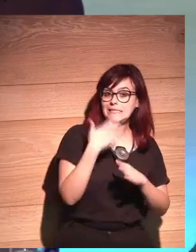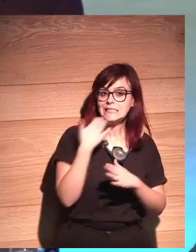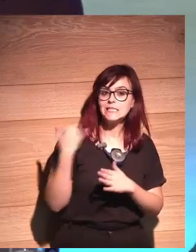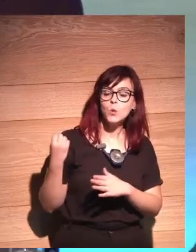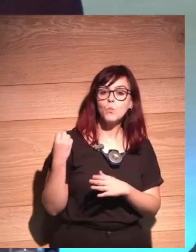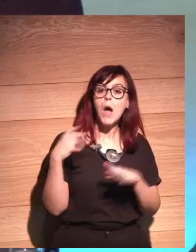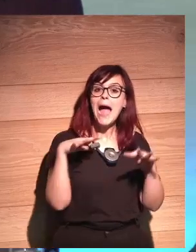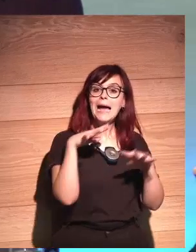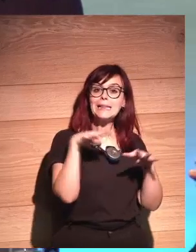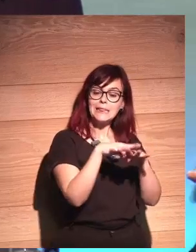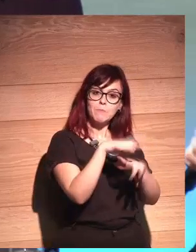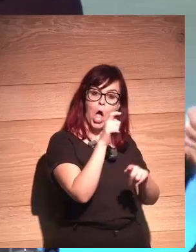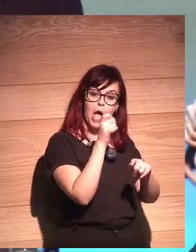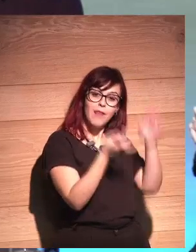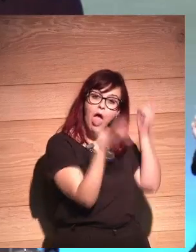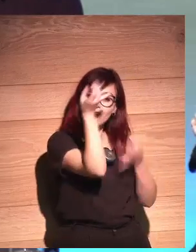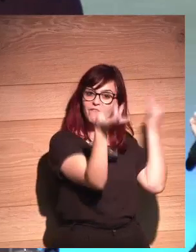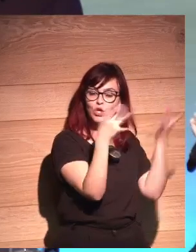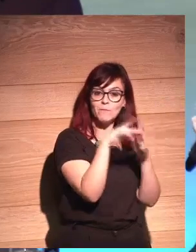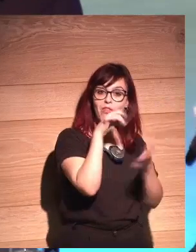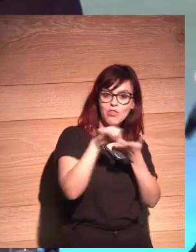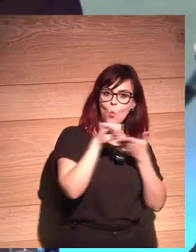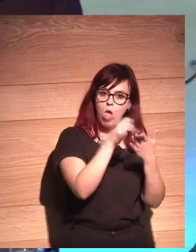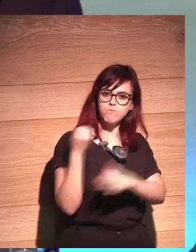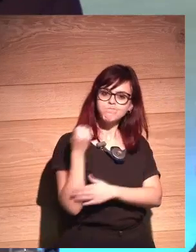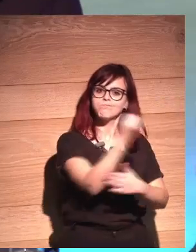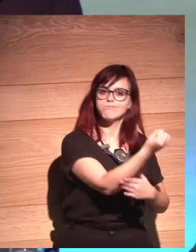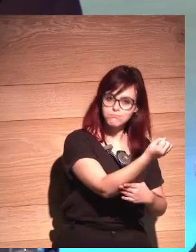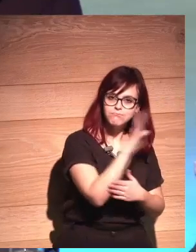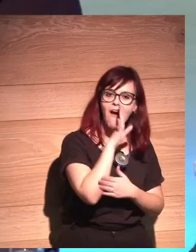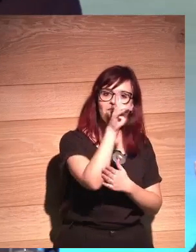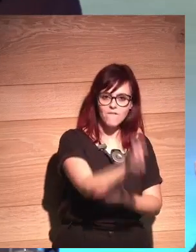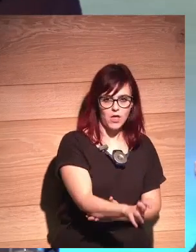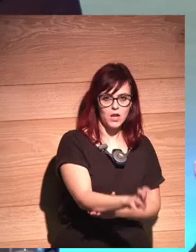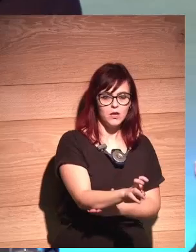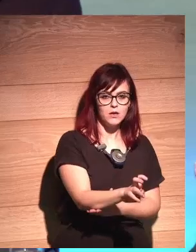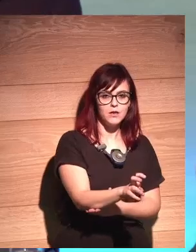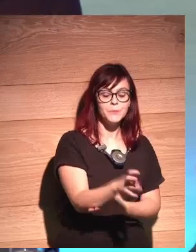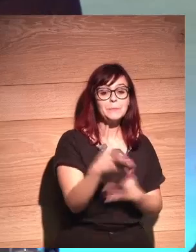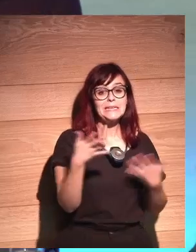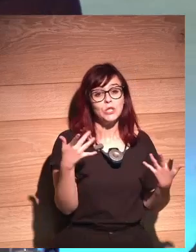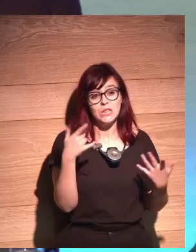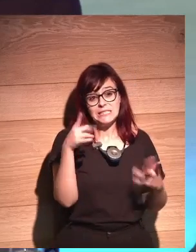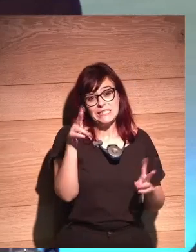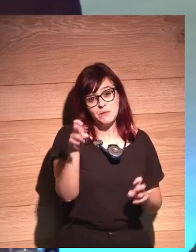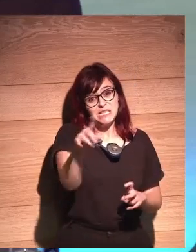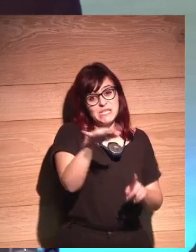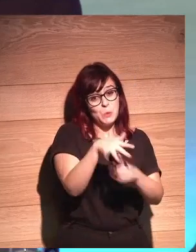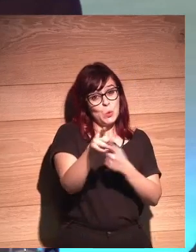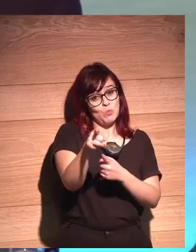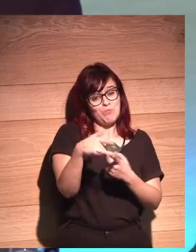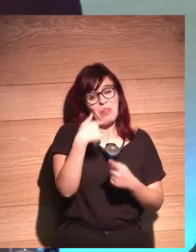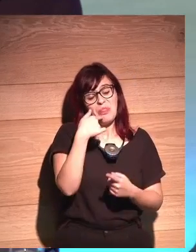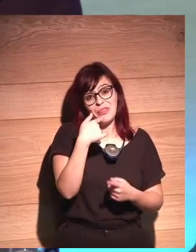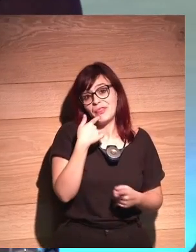the administration point of view, but we have to take into account the promotion of the creative fabric of a society.